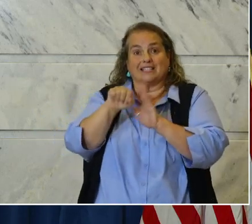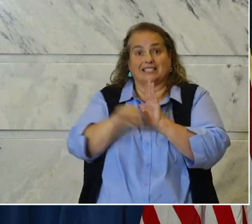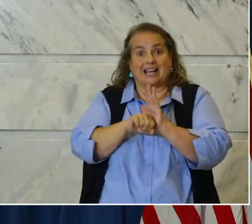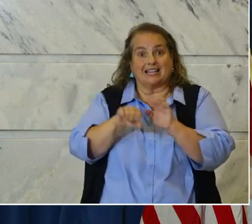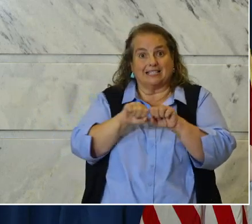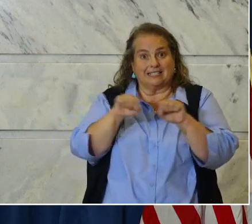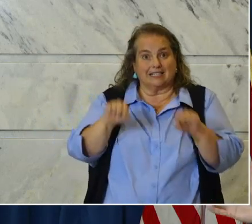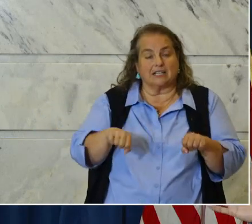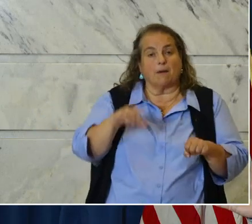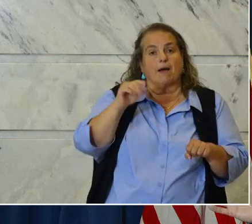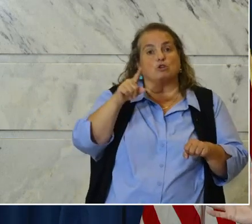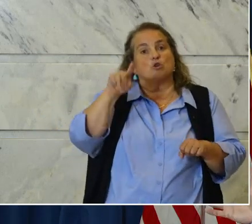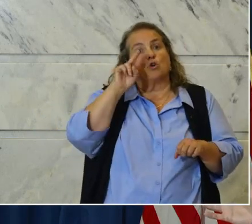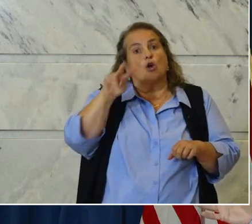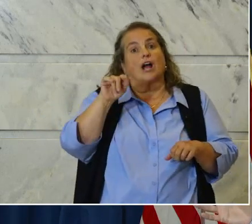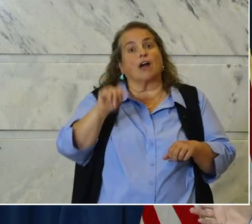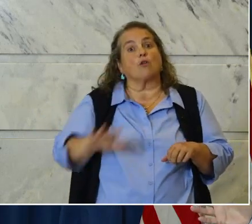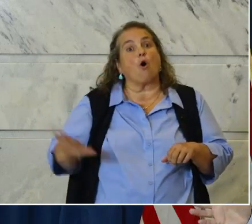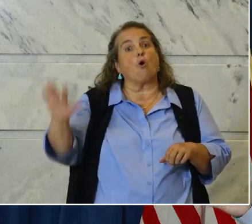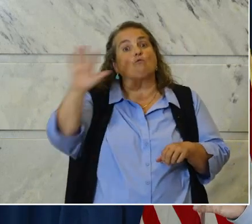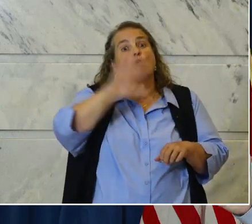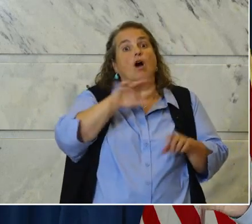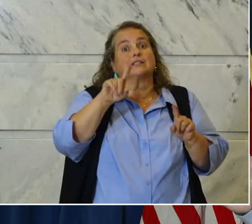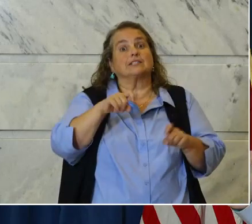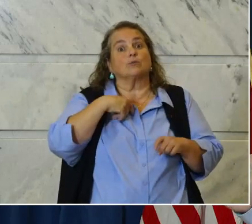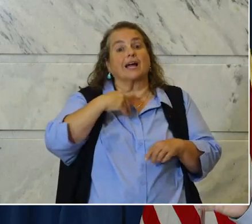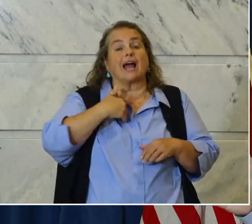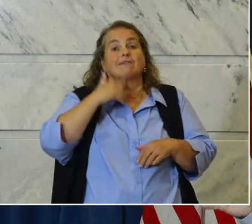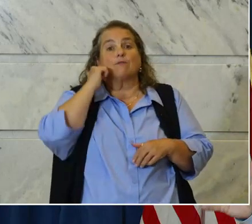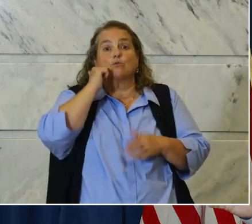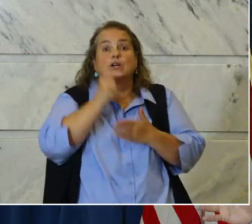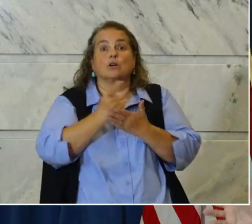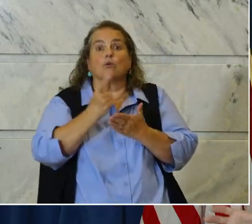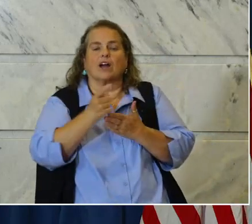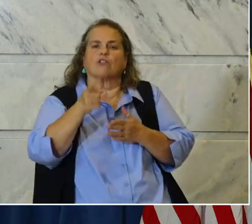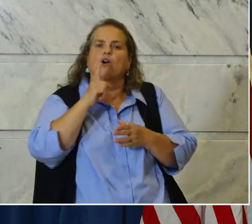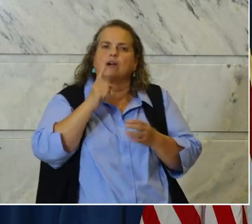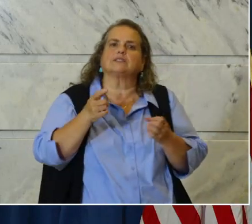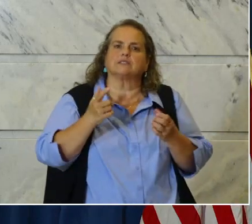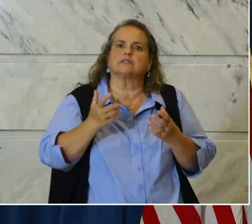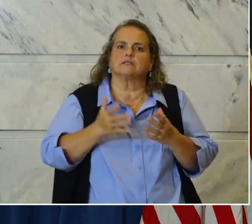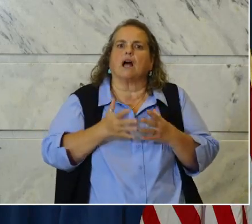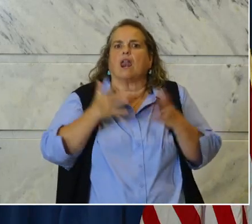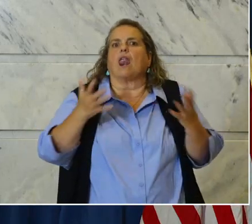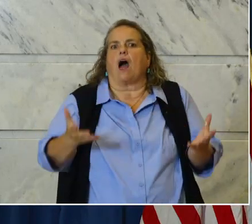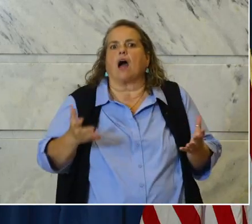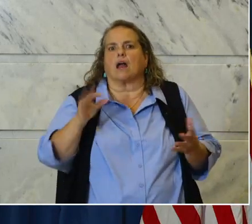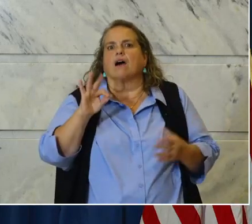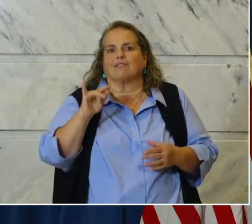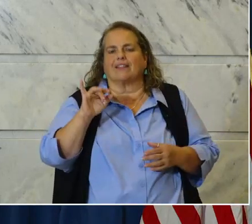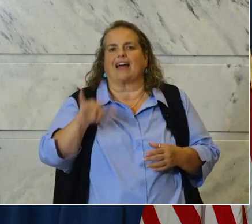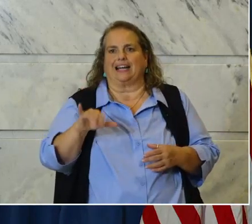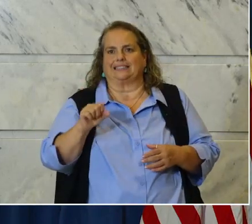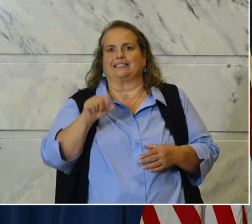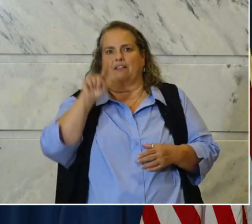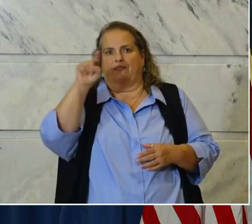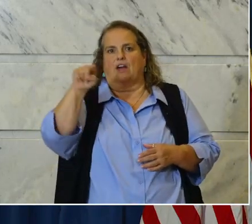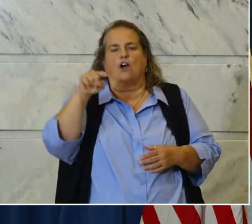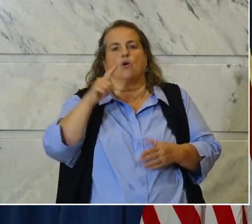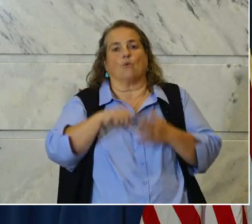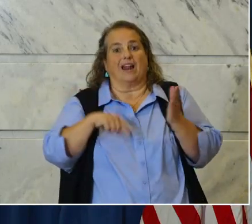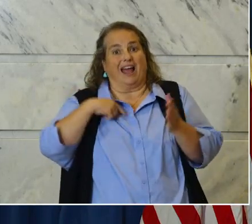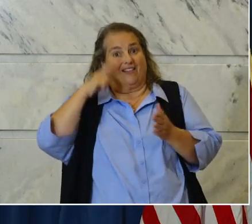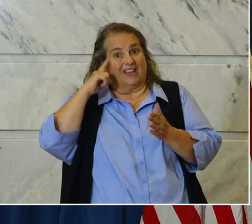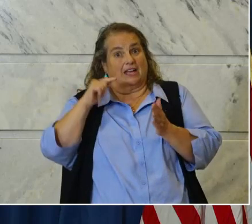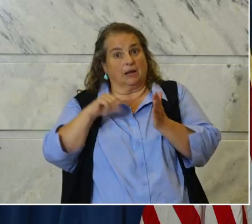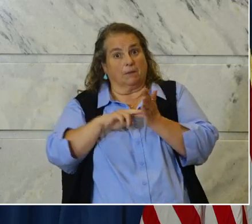when you look at the overall testing that we have every week, there's a substantial portion that's out there. What I think it means is